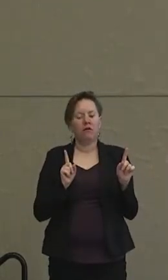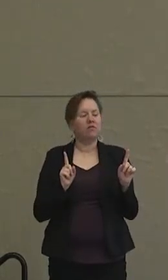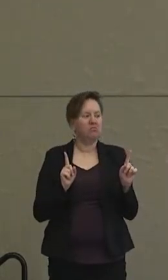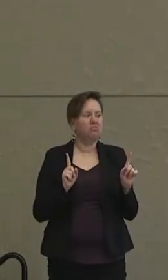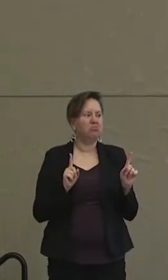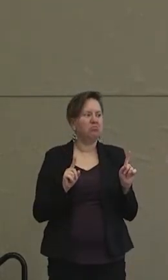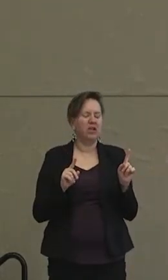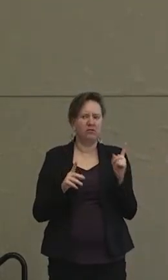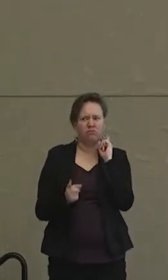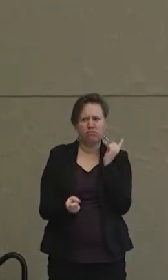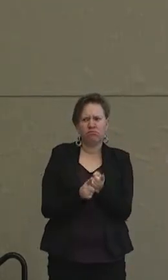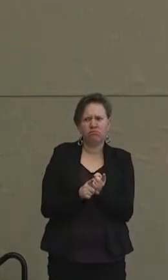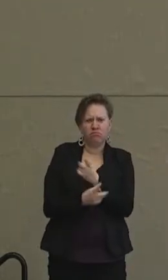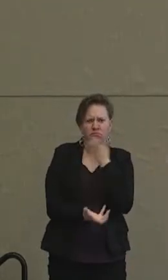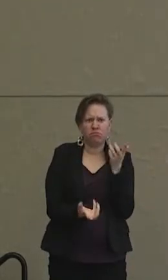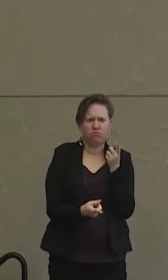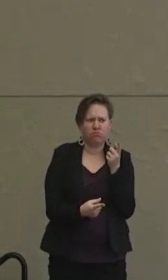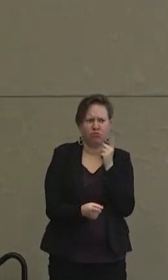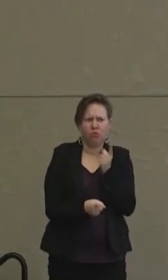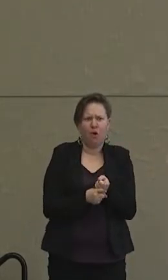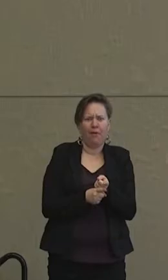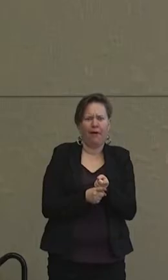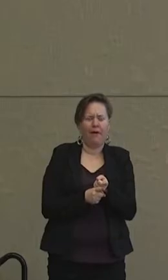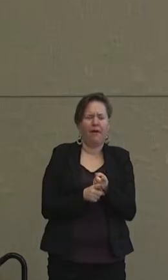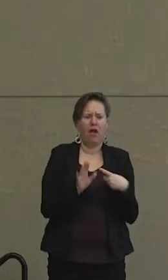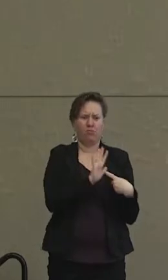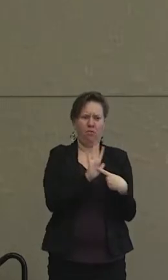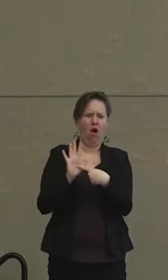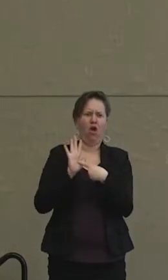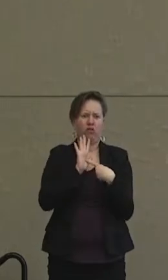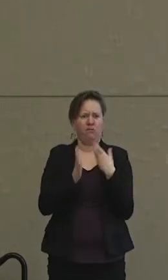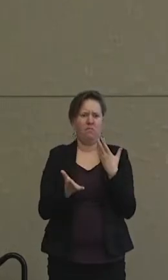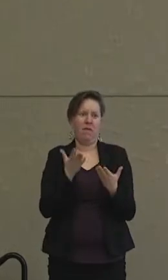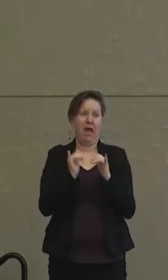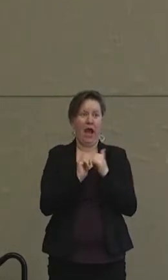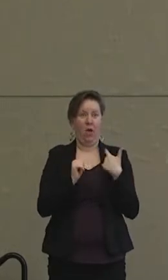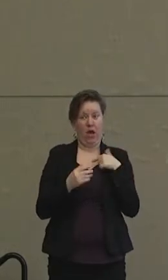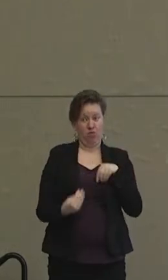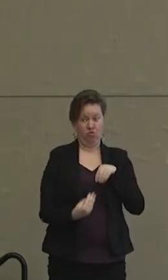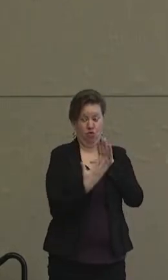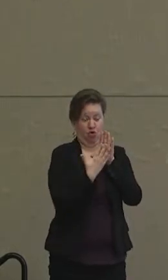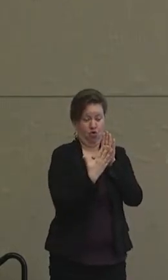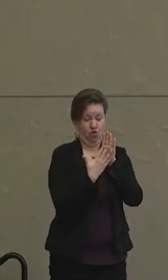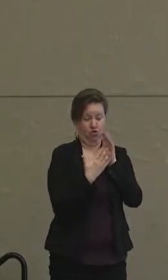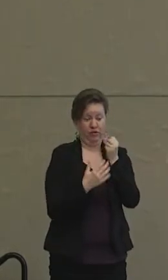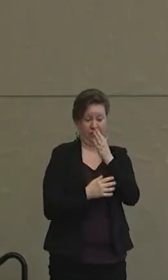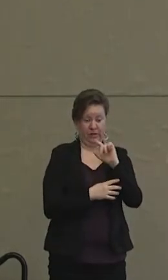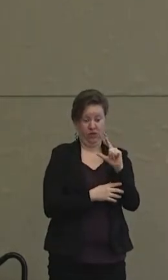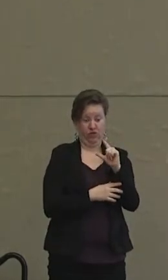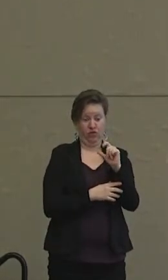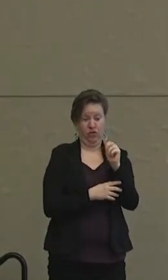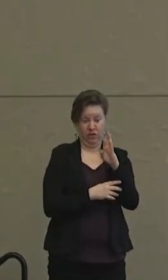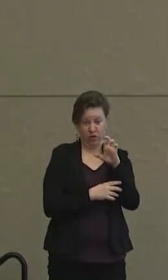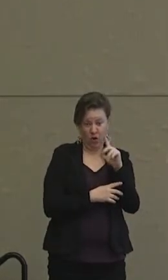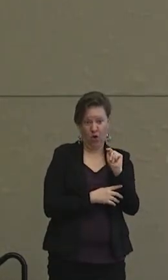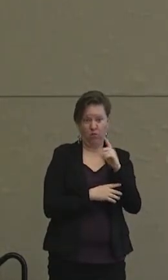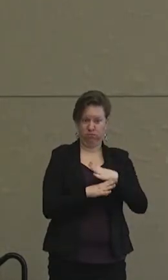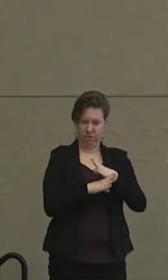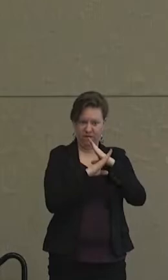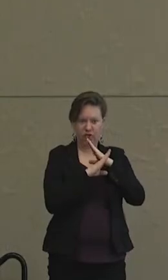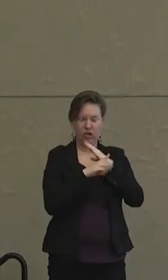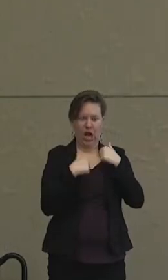It's great and appropriate, and it kind of models maybe how I approach sexual assault prevention